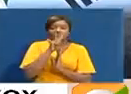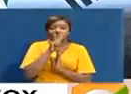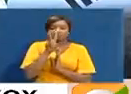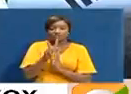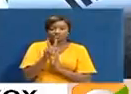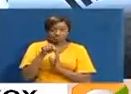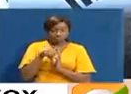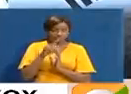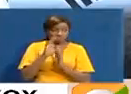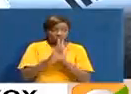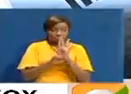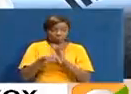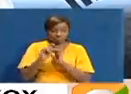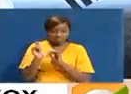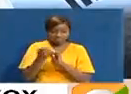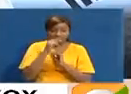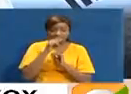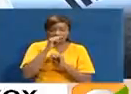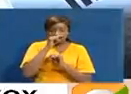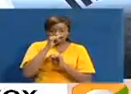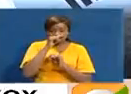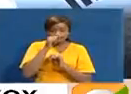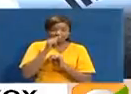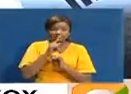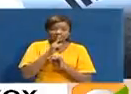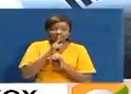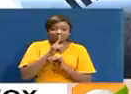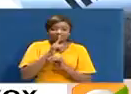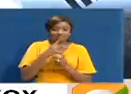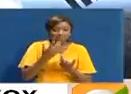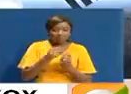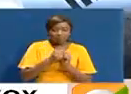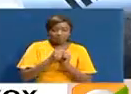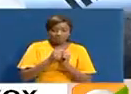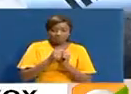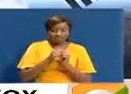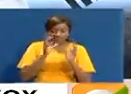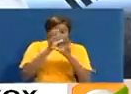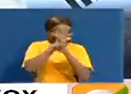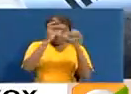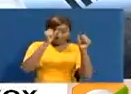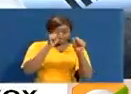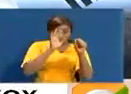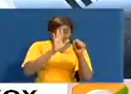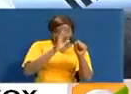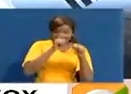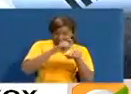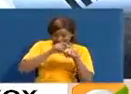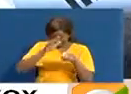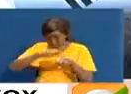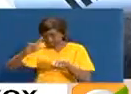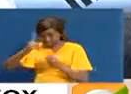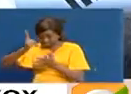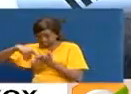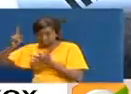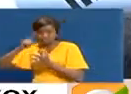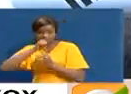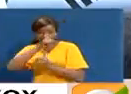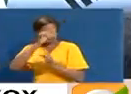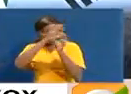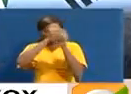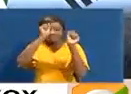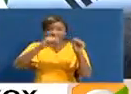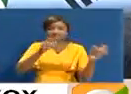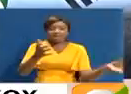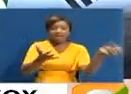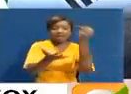Constitution of Kenya 2010 requires that the president, with the approval of Parliament, makes these appointments. Now, we